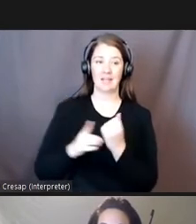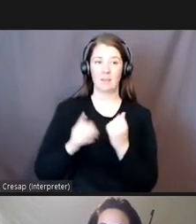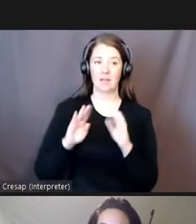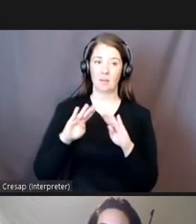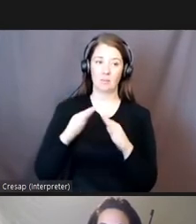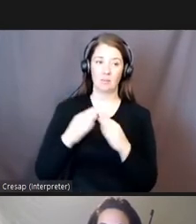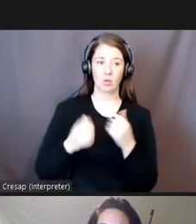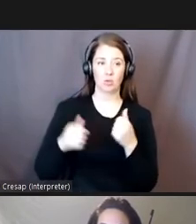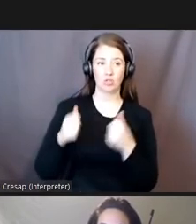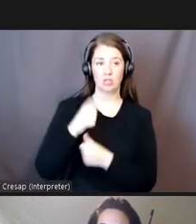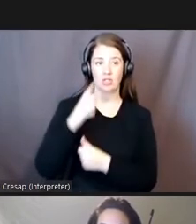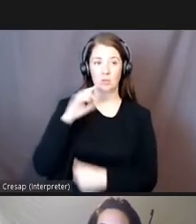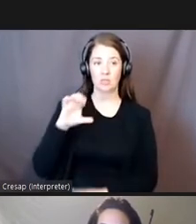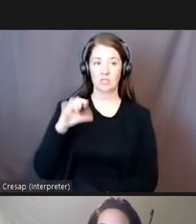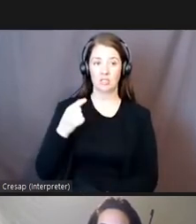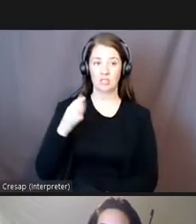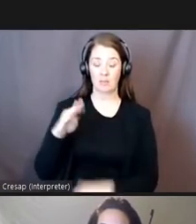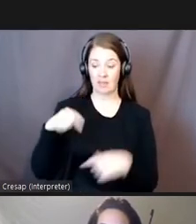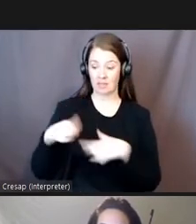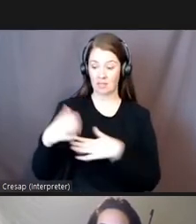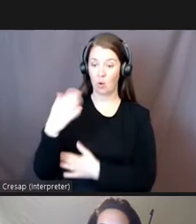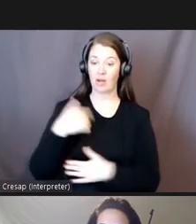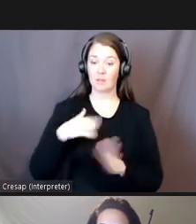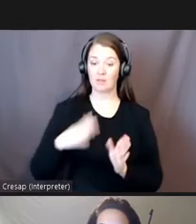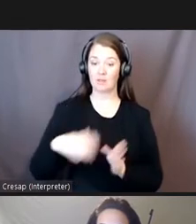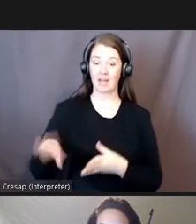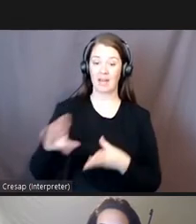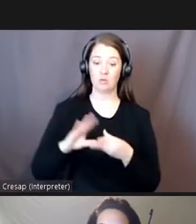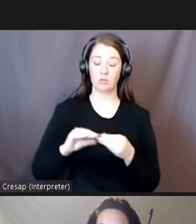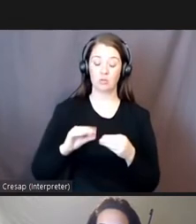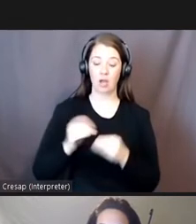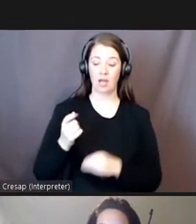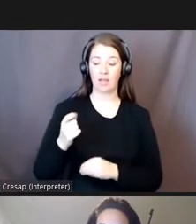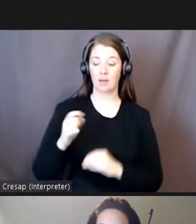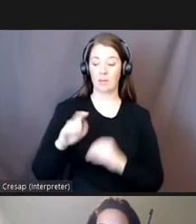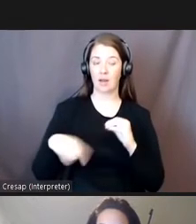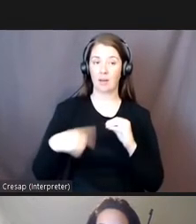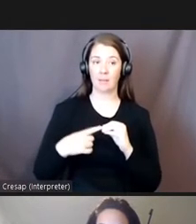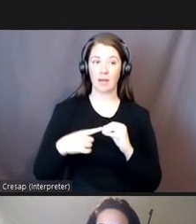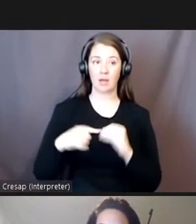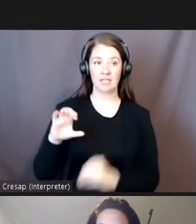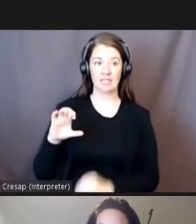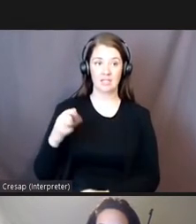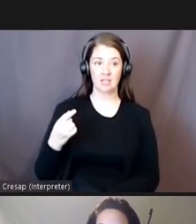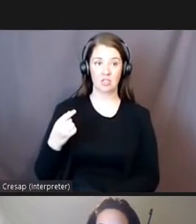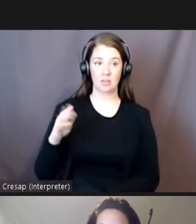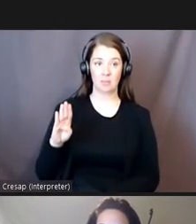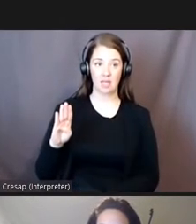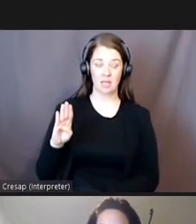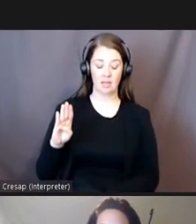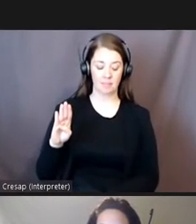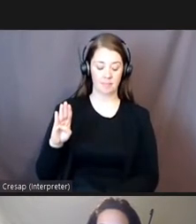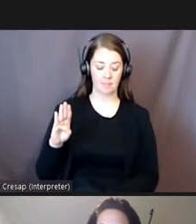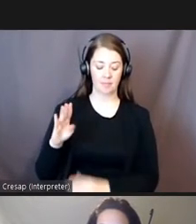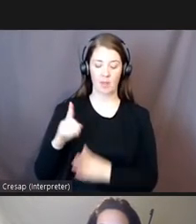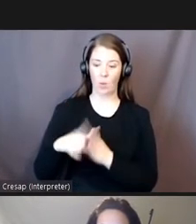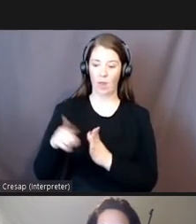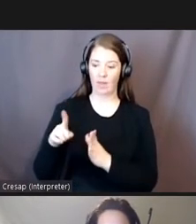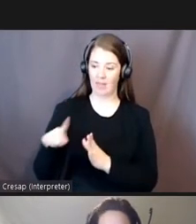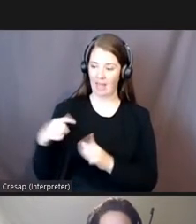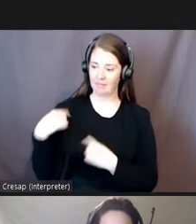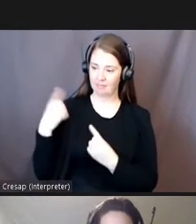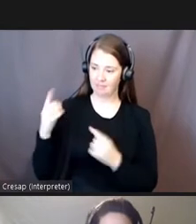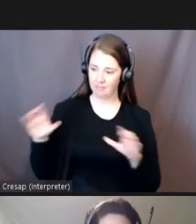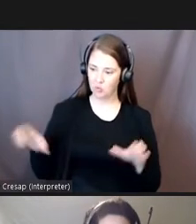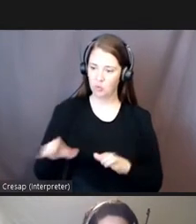this morning I was going to spend a few minutes talking about what CGB has been doing during